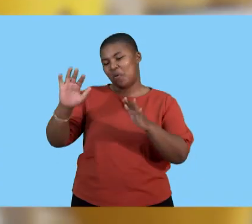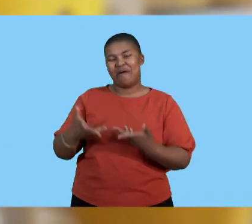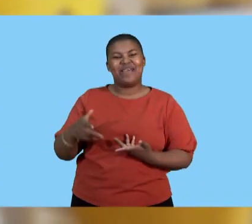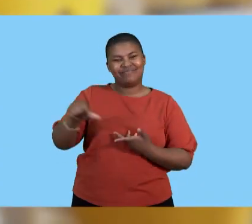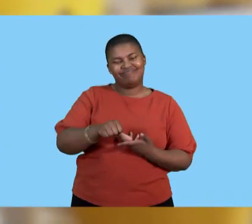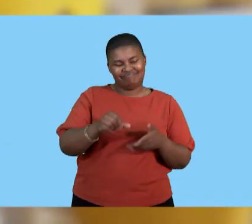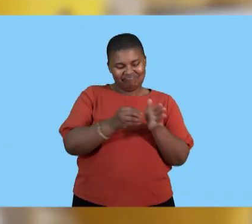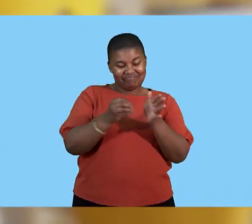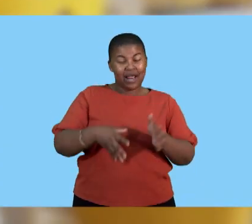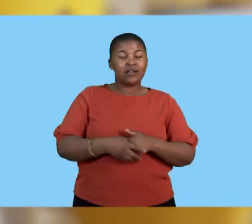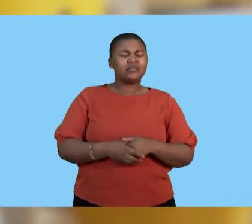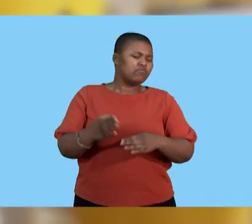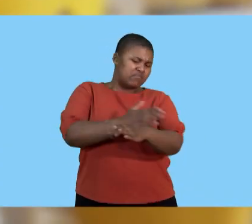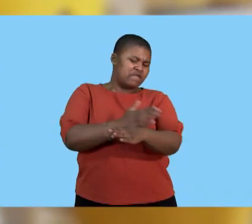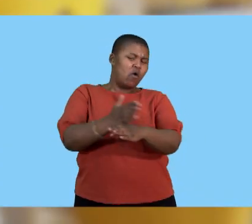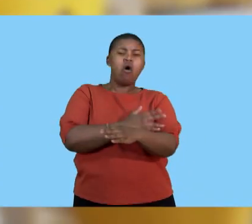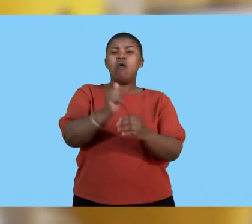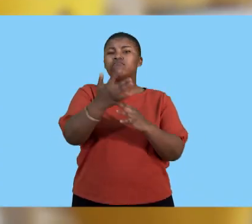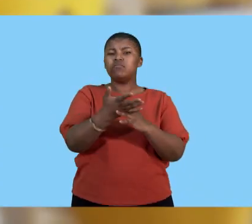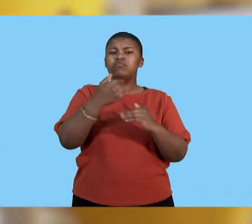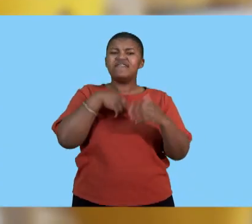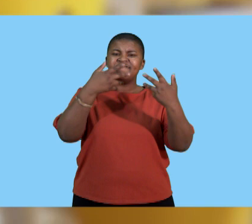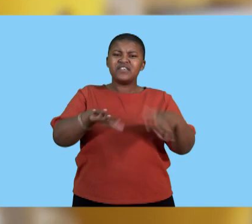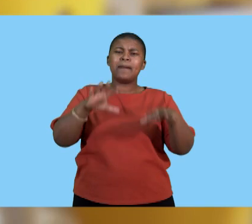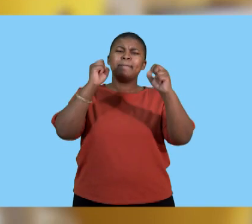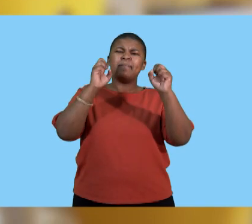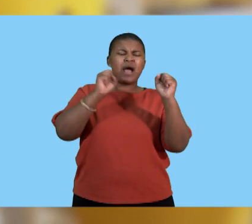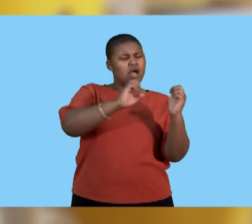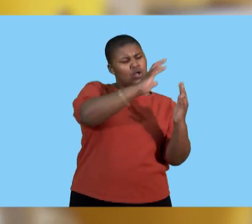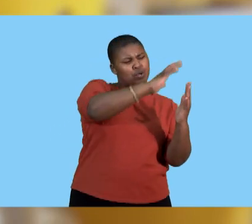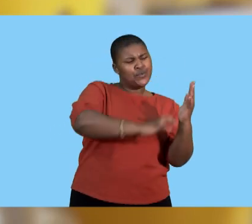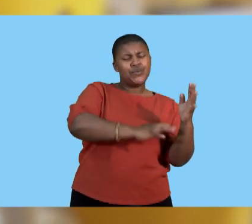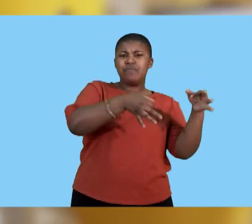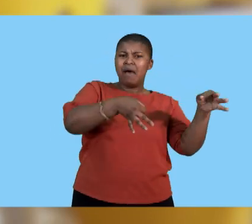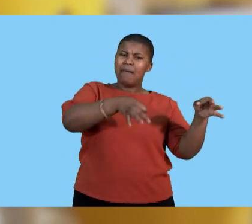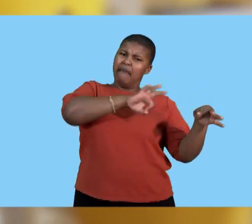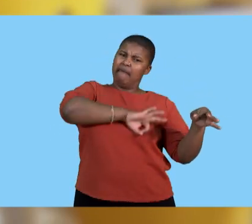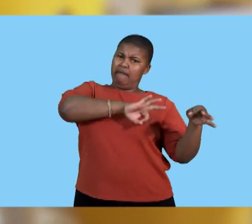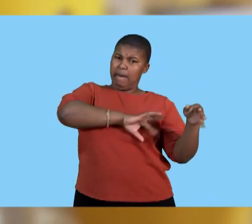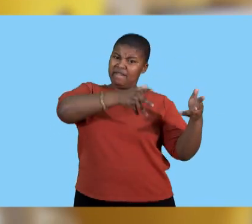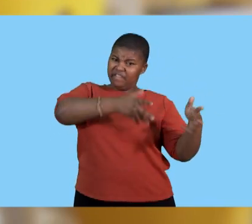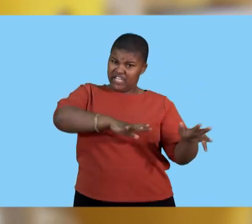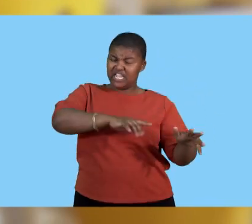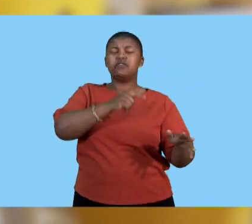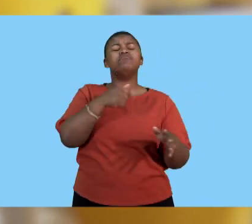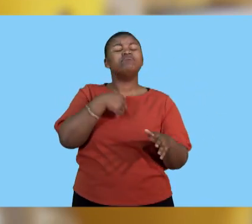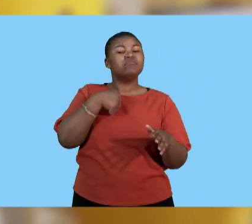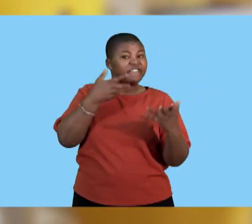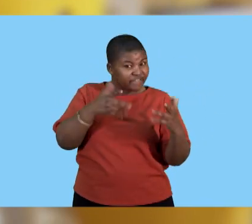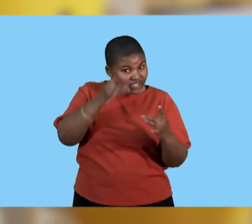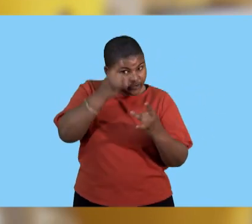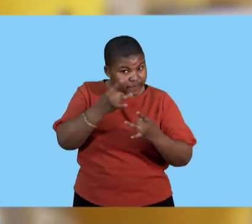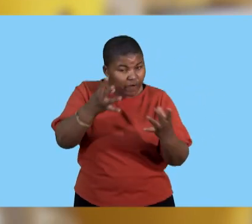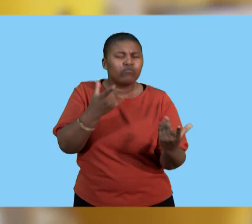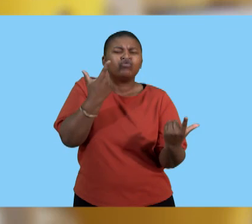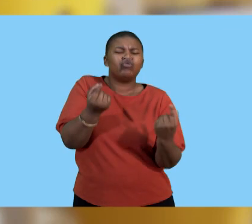Welcome back, dear learners. Before the ad break, we spoke about the statement of comprehensive income. And I did promise you that we're going to